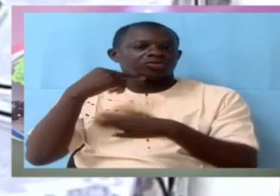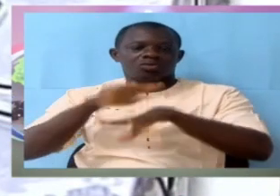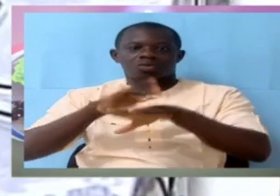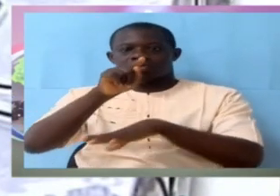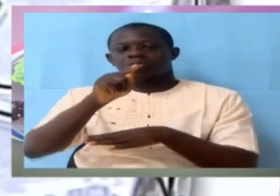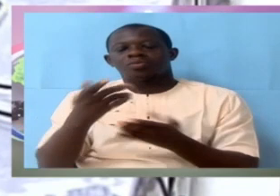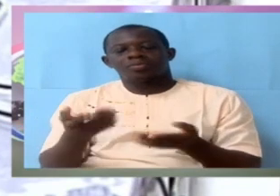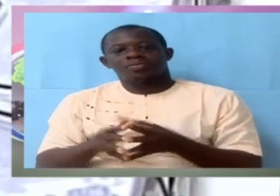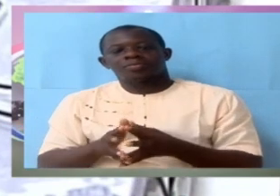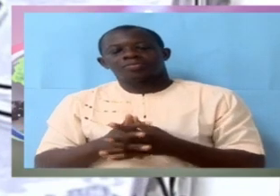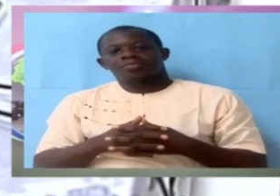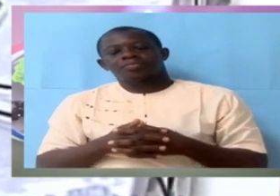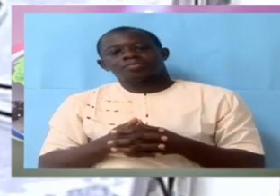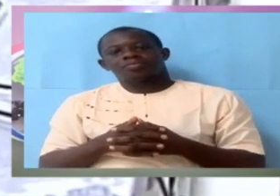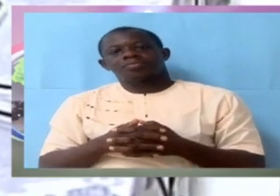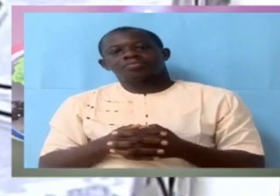Do you have